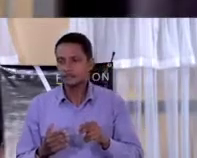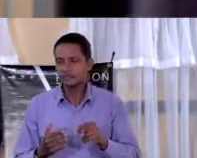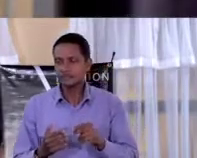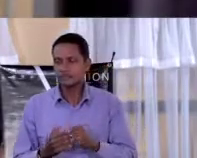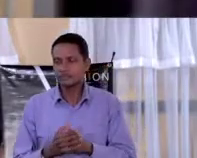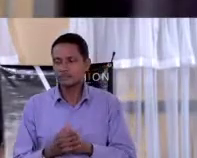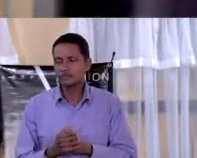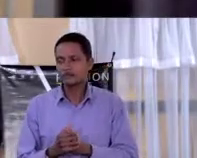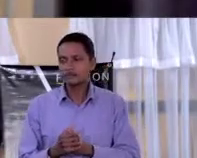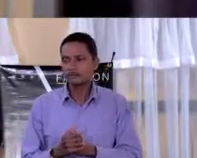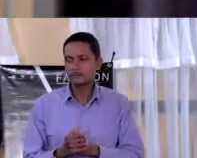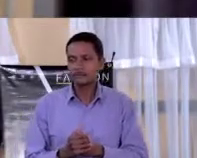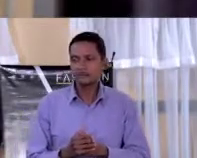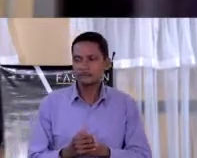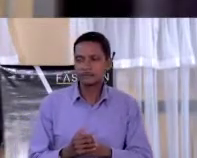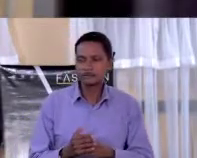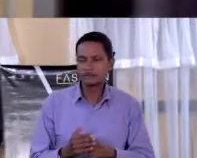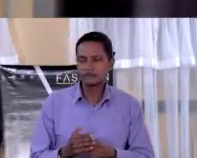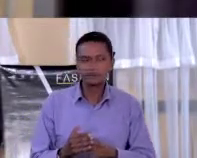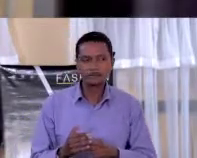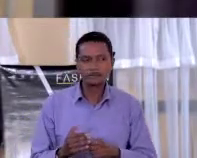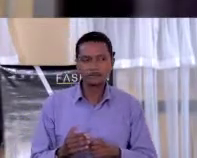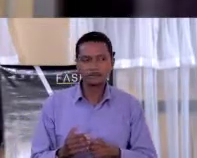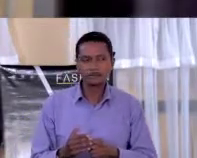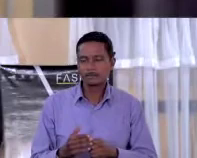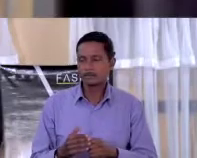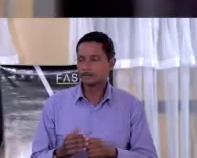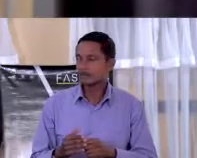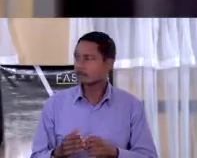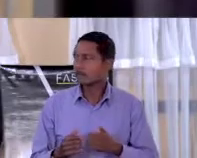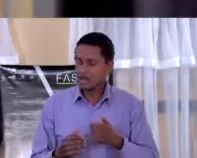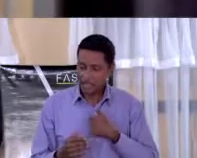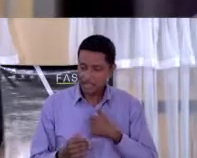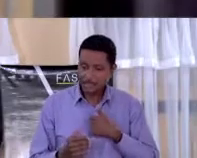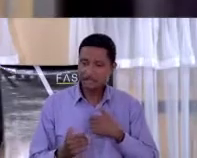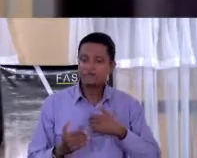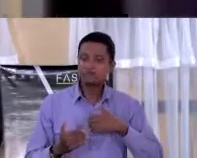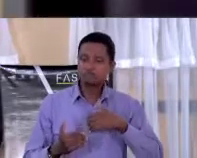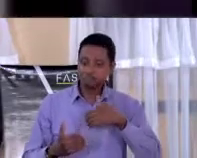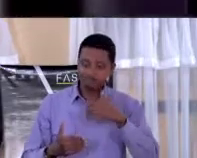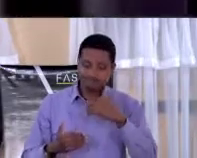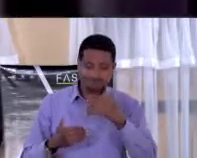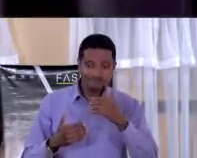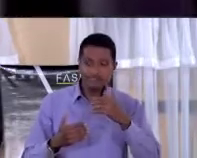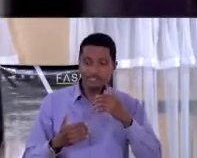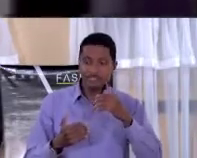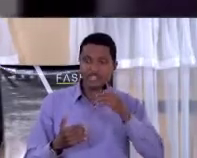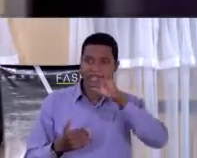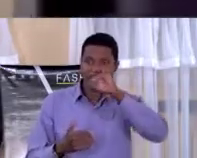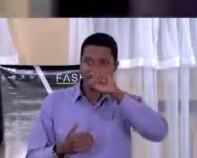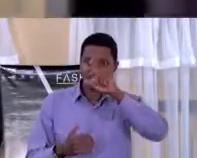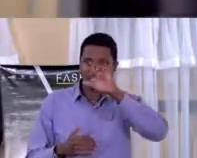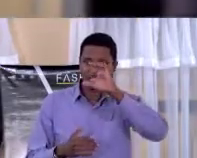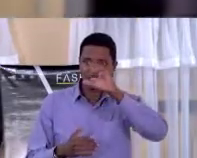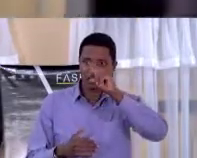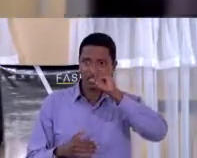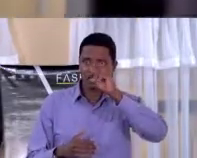up in the new government. And wow, so I have gone through all of them. I mean, elections fell